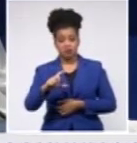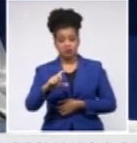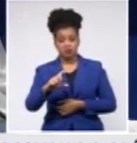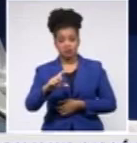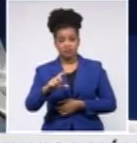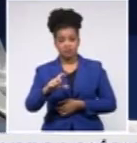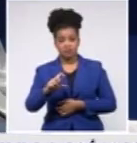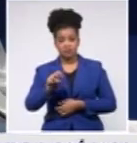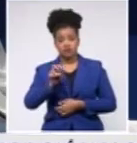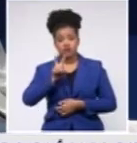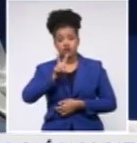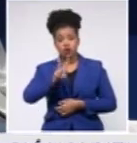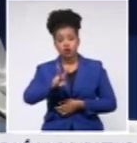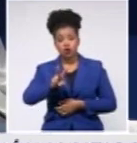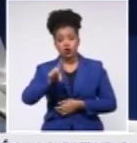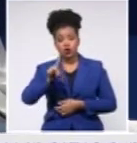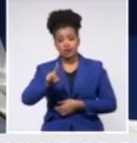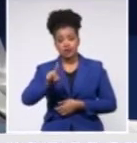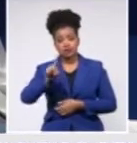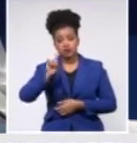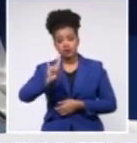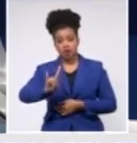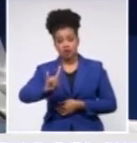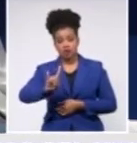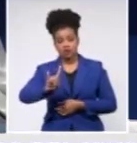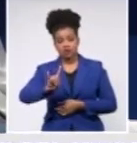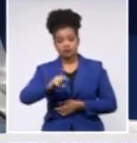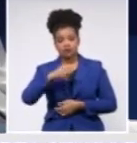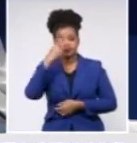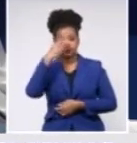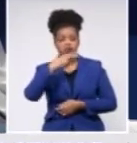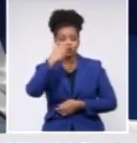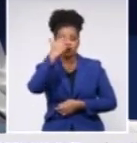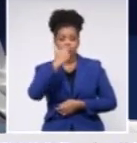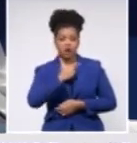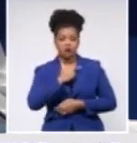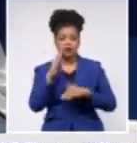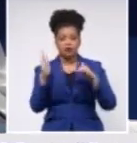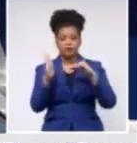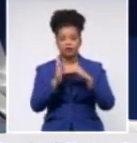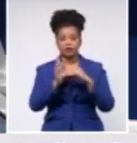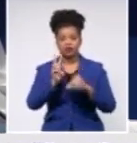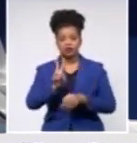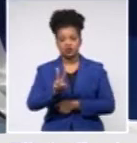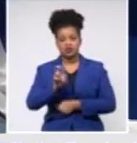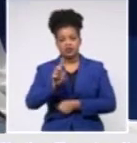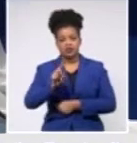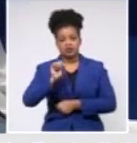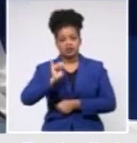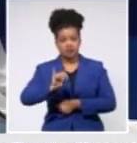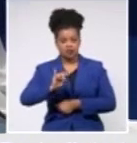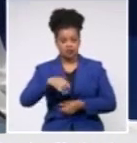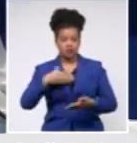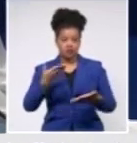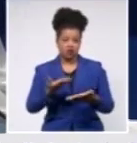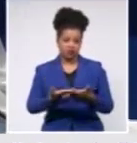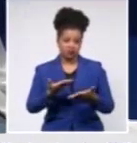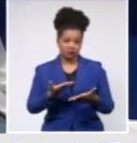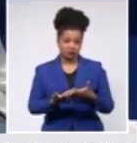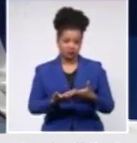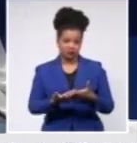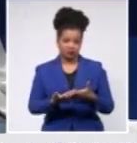Sancti Spiritus, 94, Camagüey, 219, Ciego de